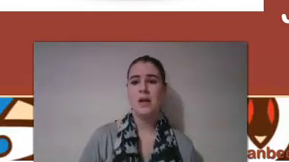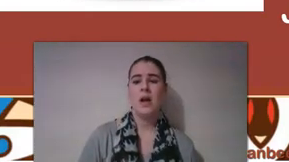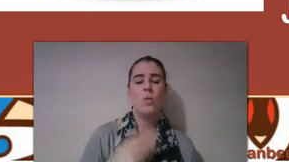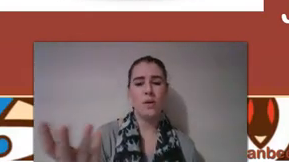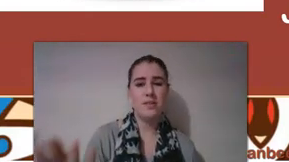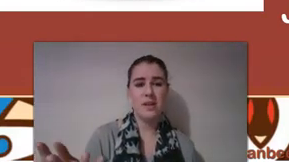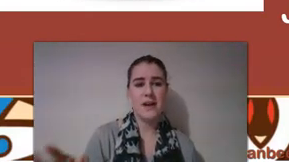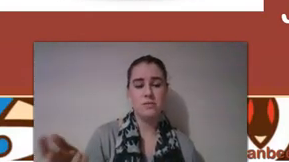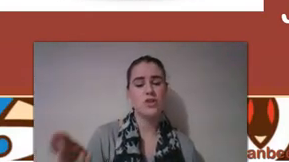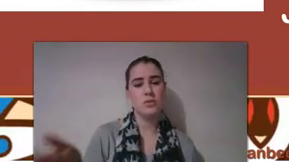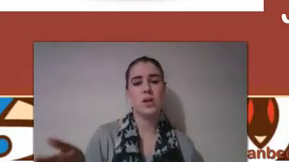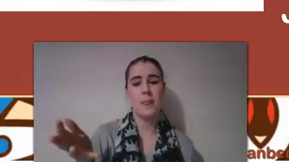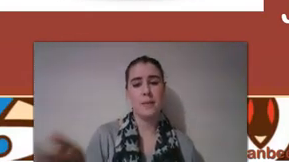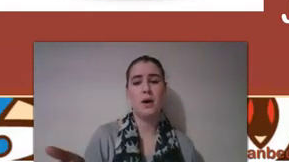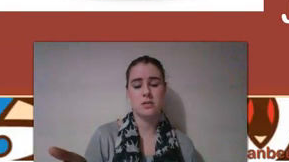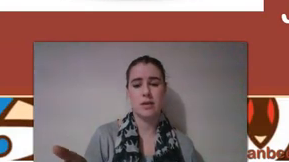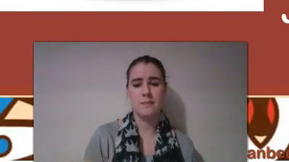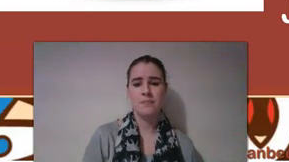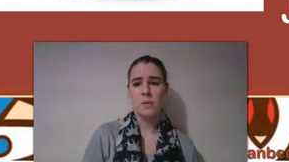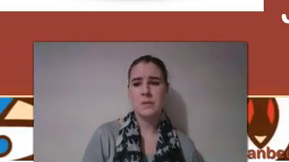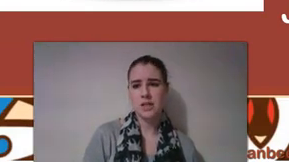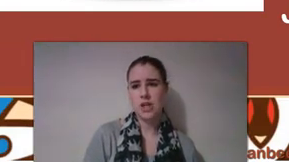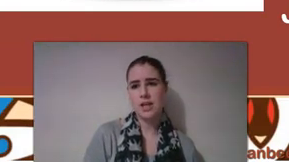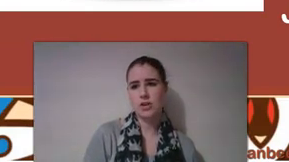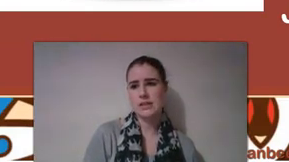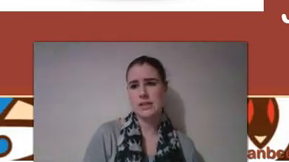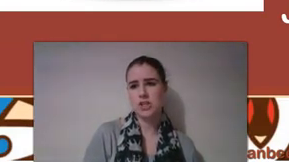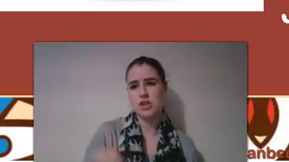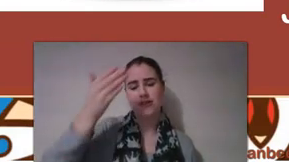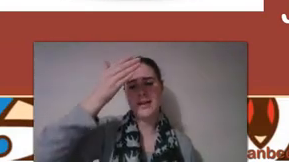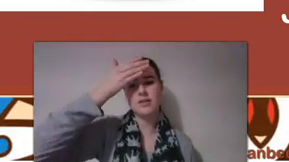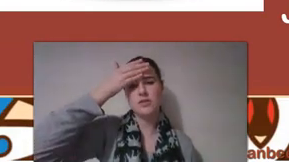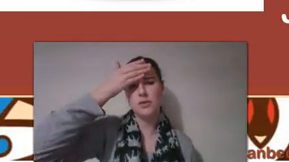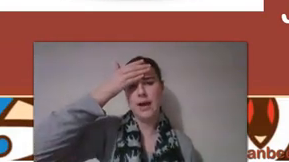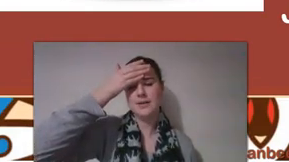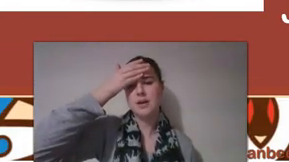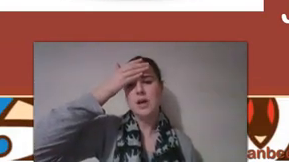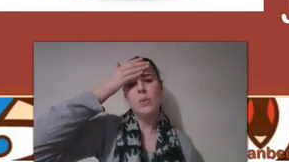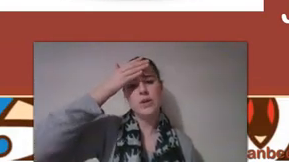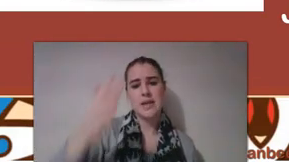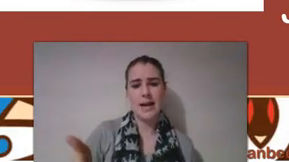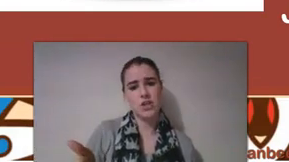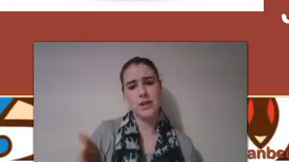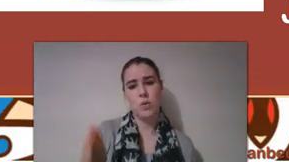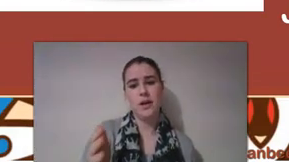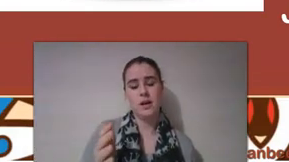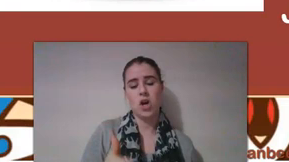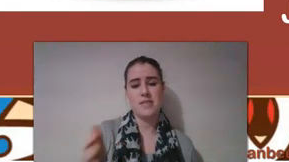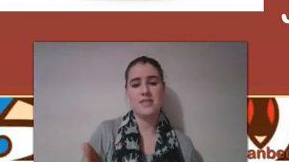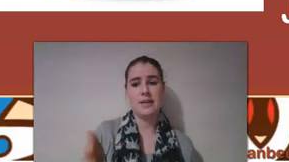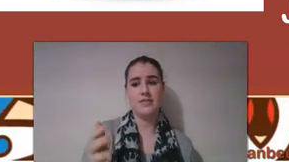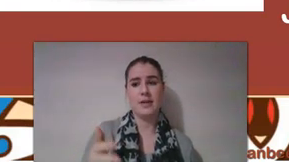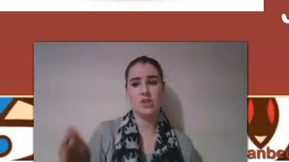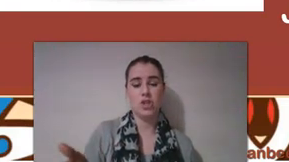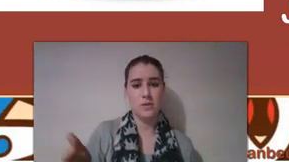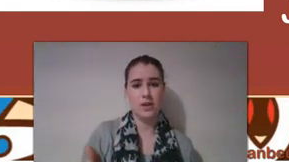time. One thing they found just from looking at their pottery was actually here, as you can see, she's got a flattened forehead, which was actually quite a